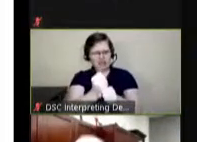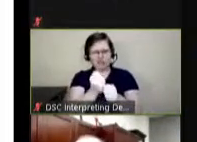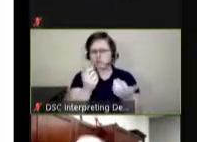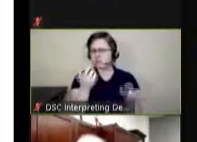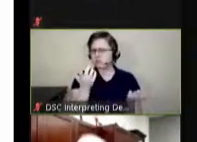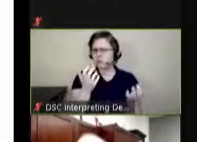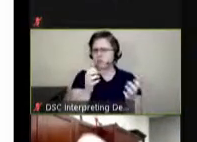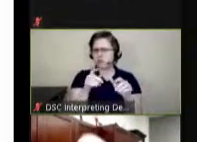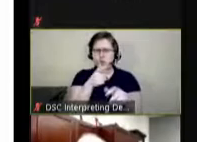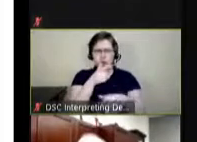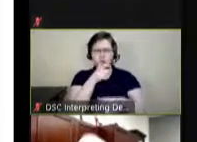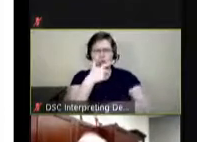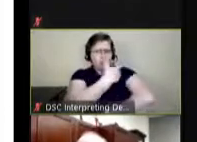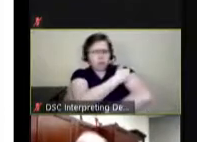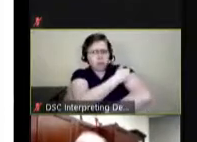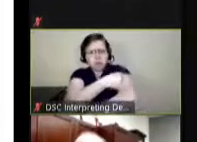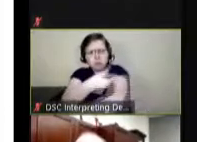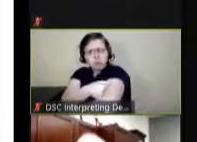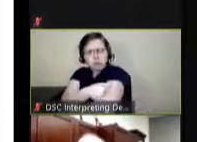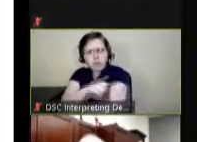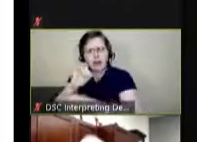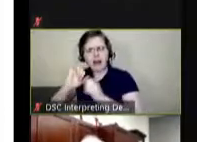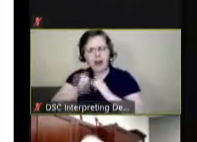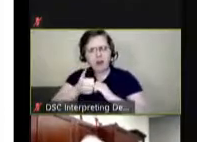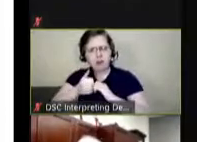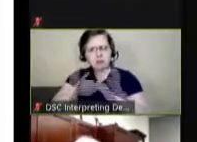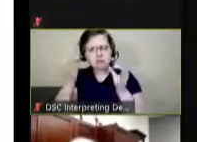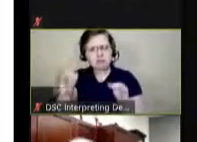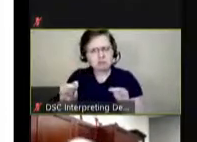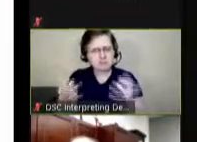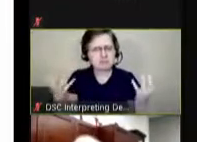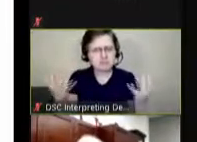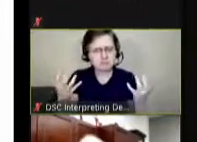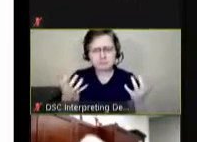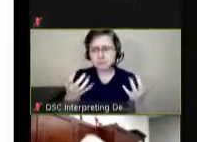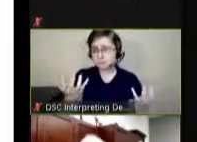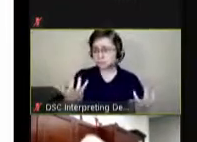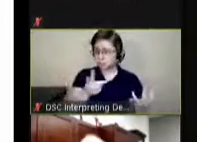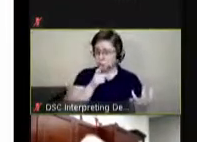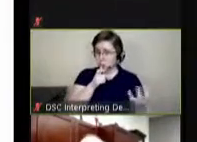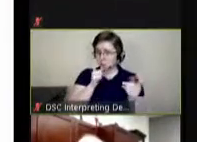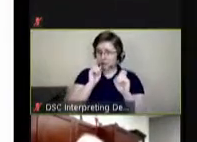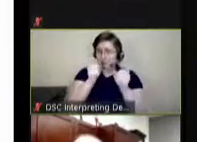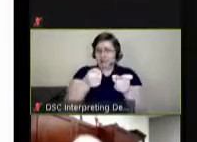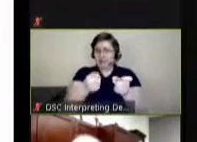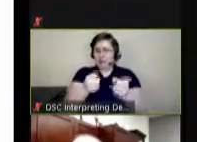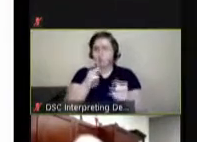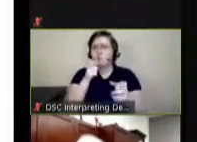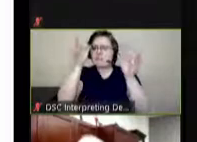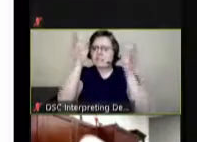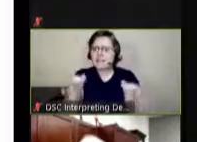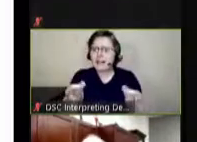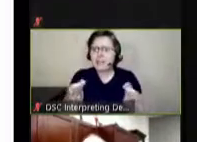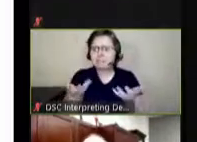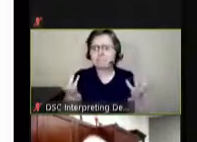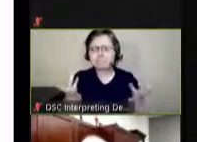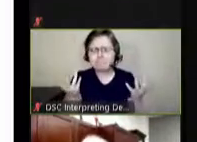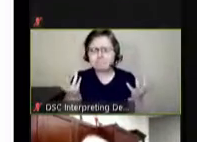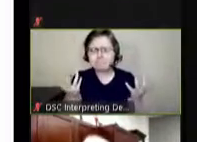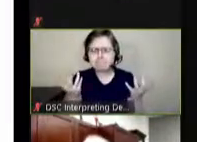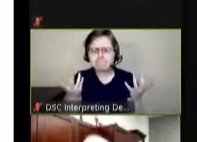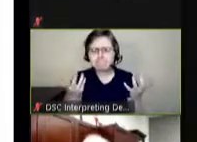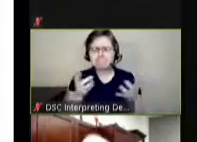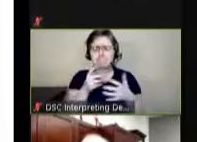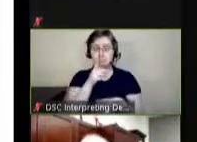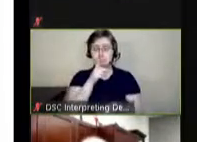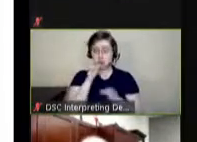into arms. And how do we get those in arms? Well, really, and who does it? And who dictates who actually gets it? Who dictates